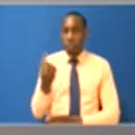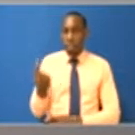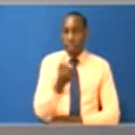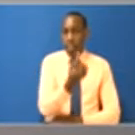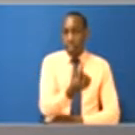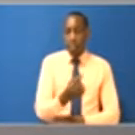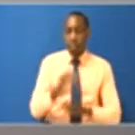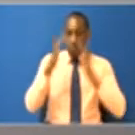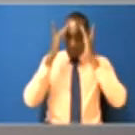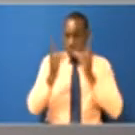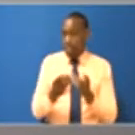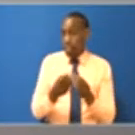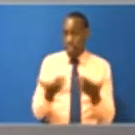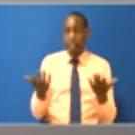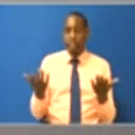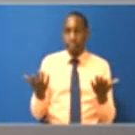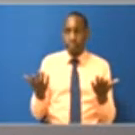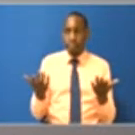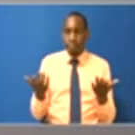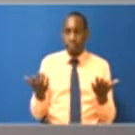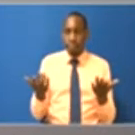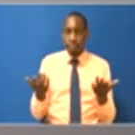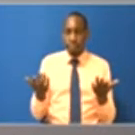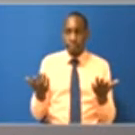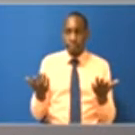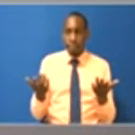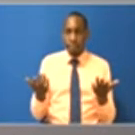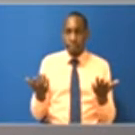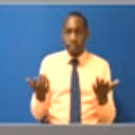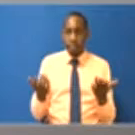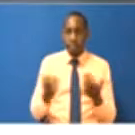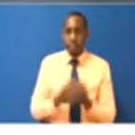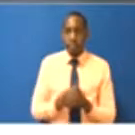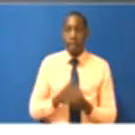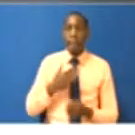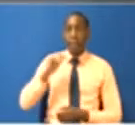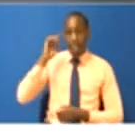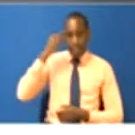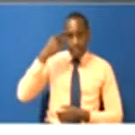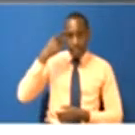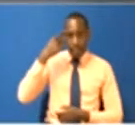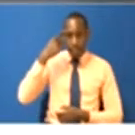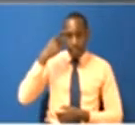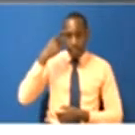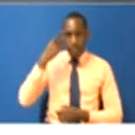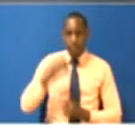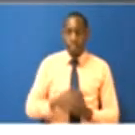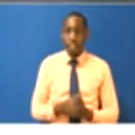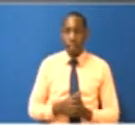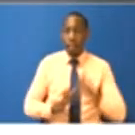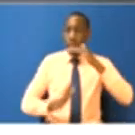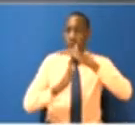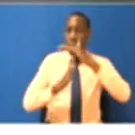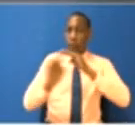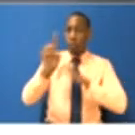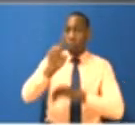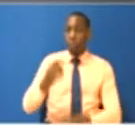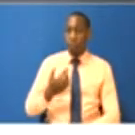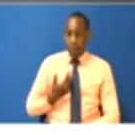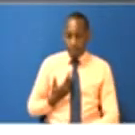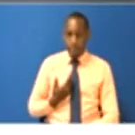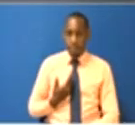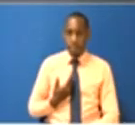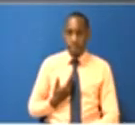so you can decide which one you take six what i think one key question